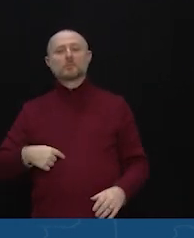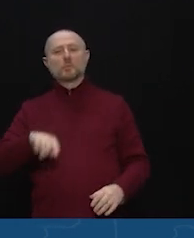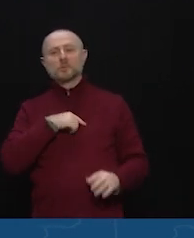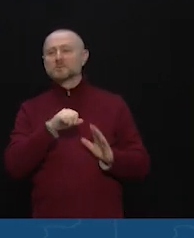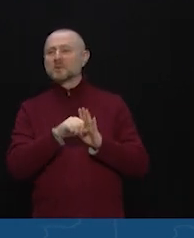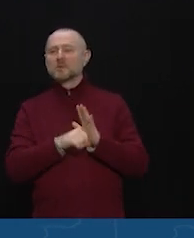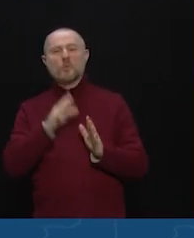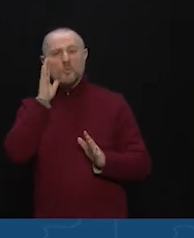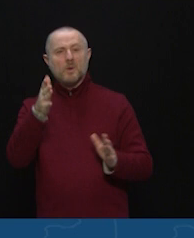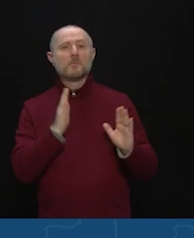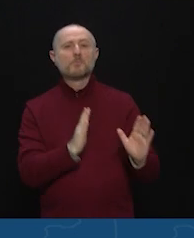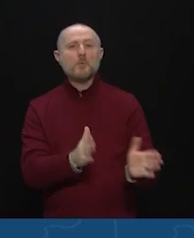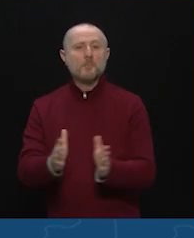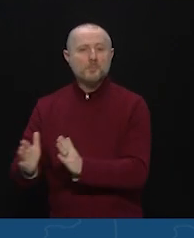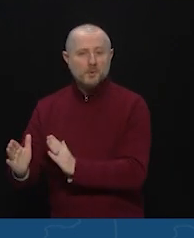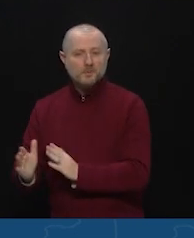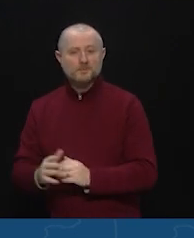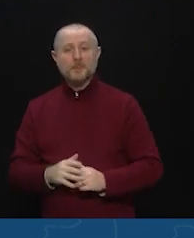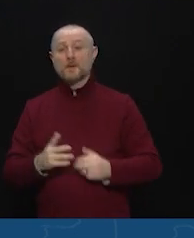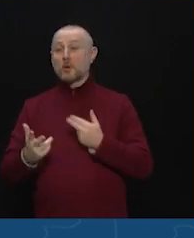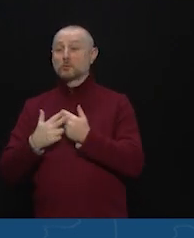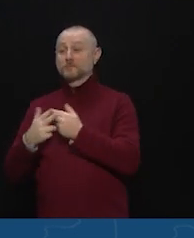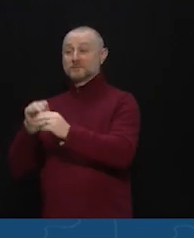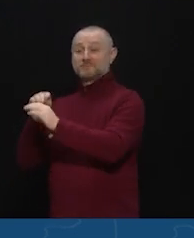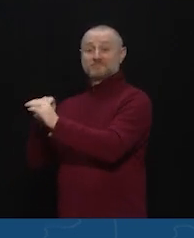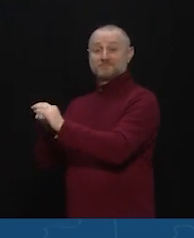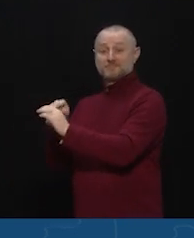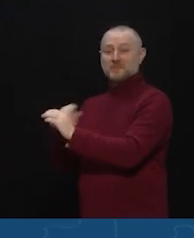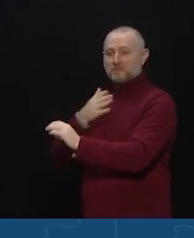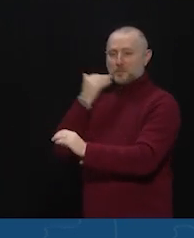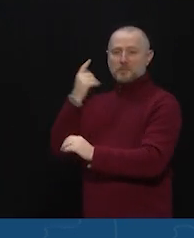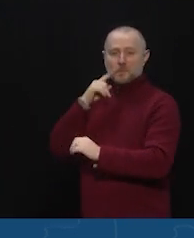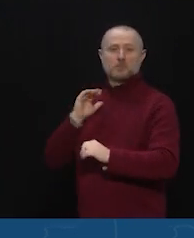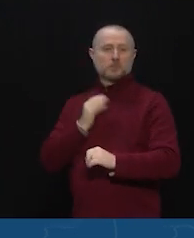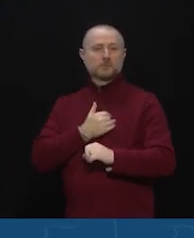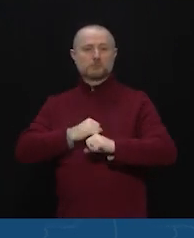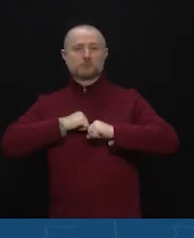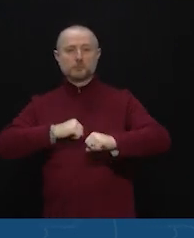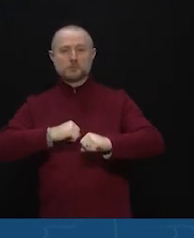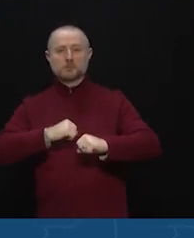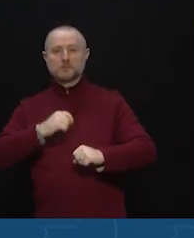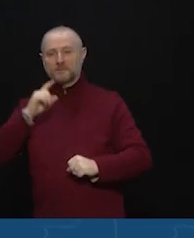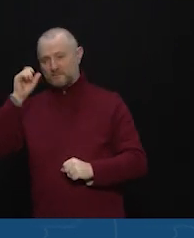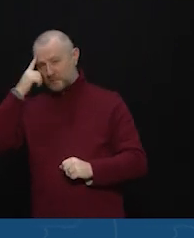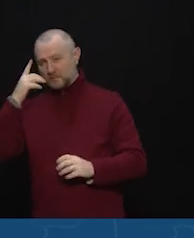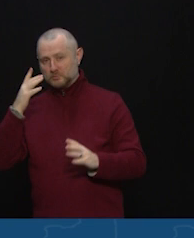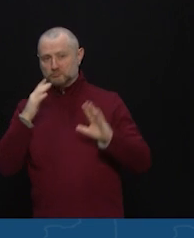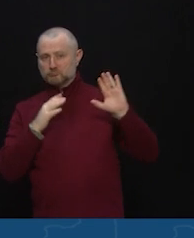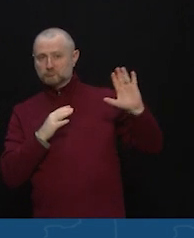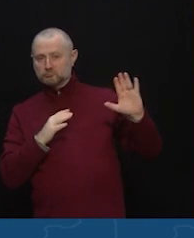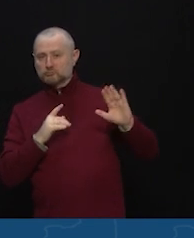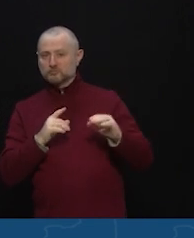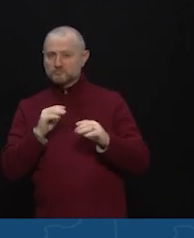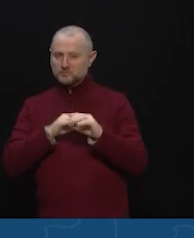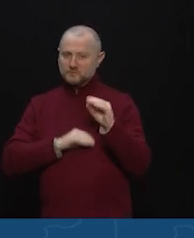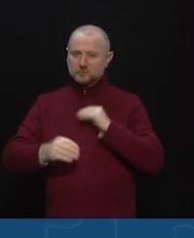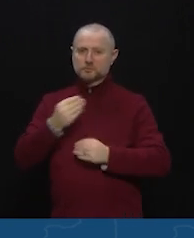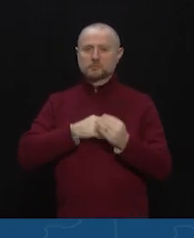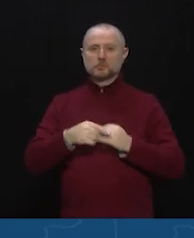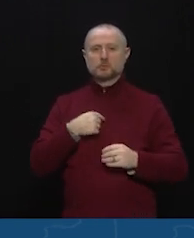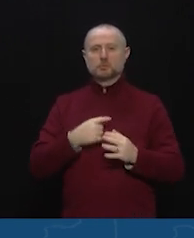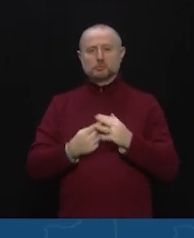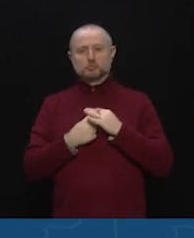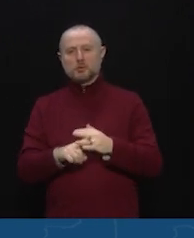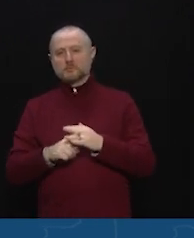best defense for repeat performance. At Governor Hochul's direction, in the mid-year budget, we started